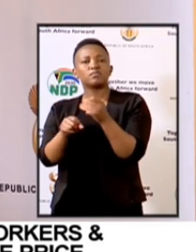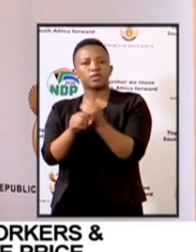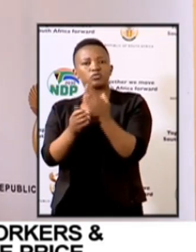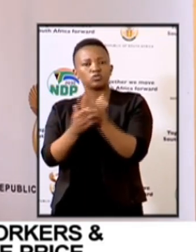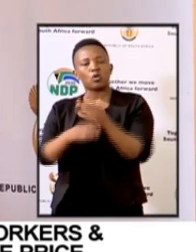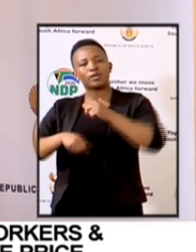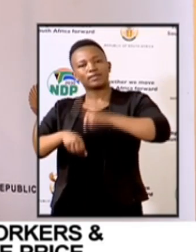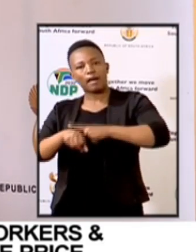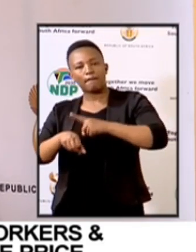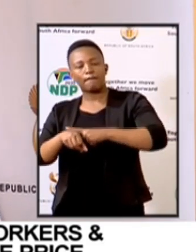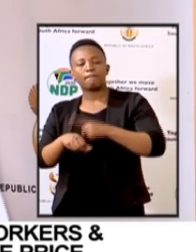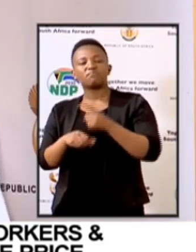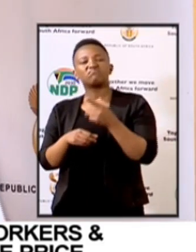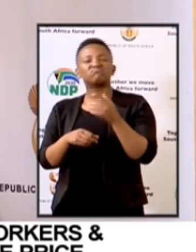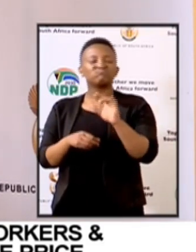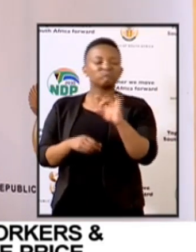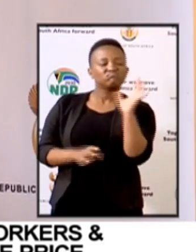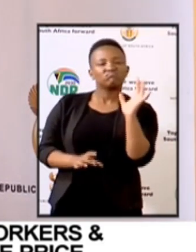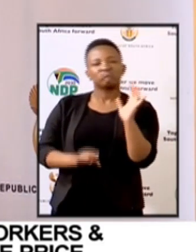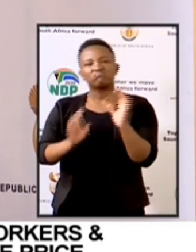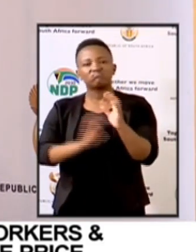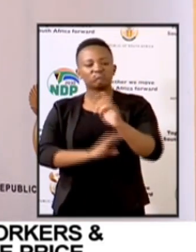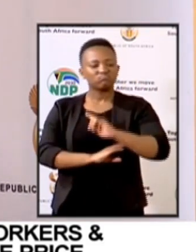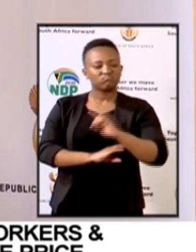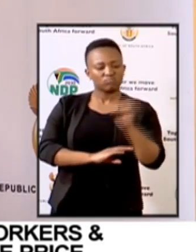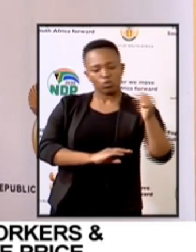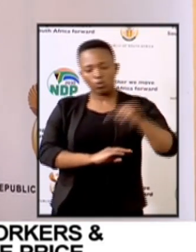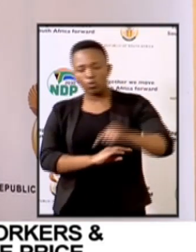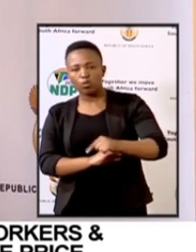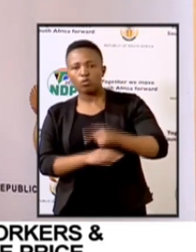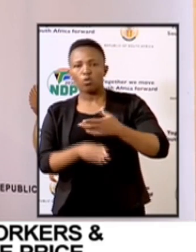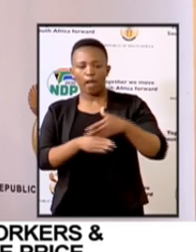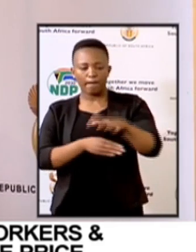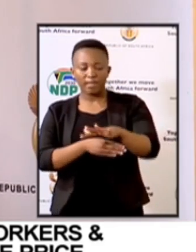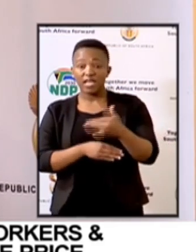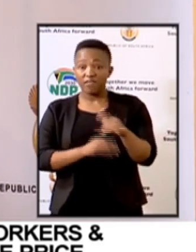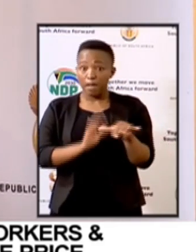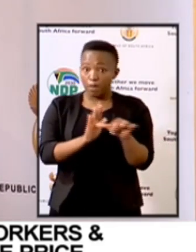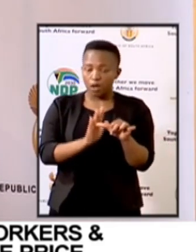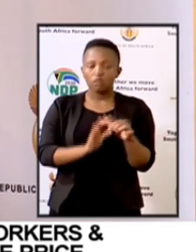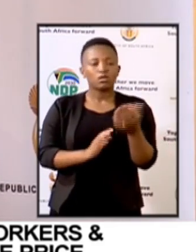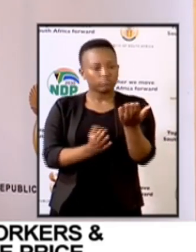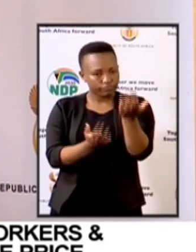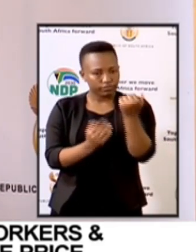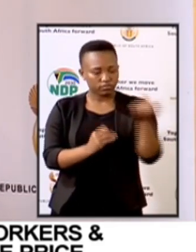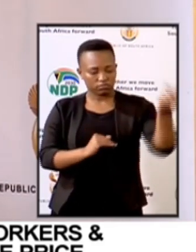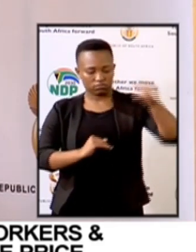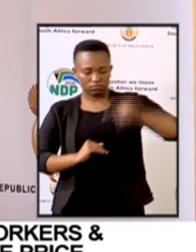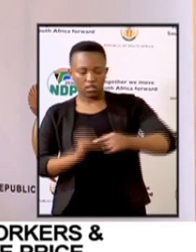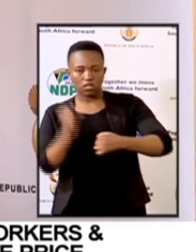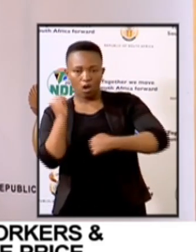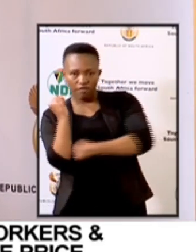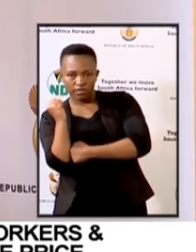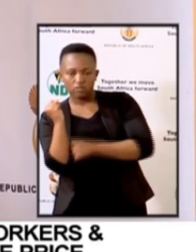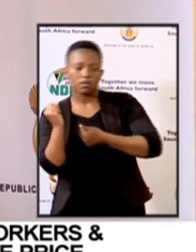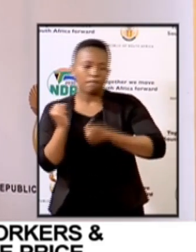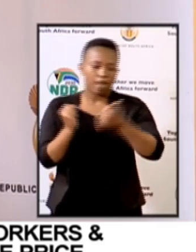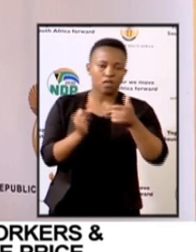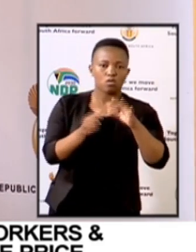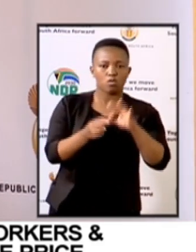to attend the workplace as may be necessary, to, among other things, receive